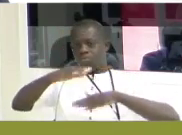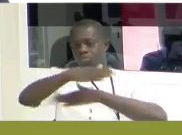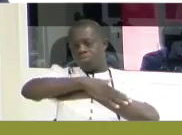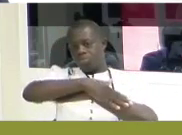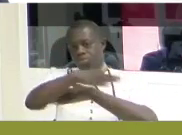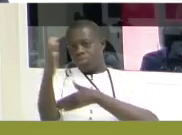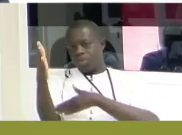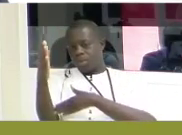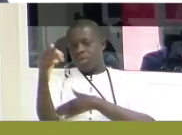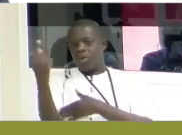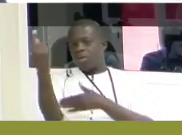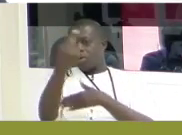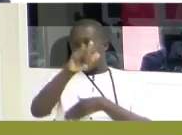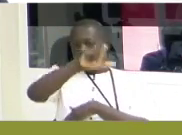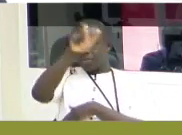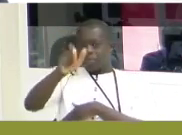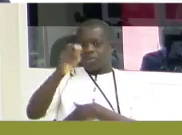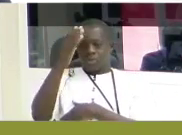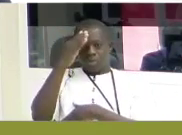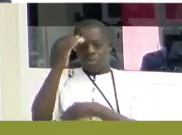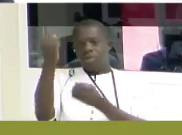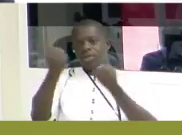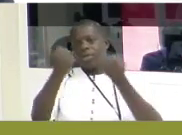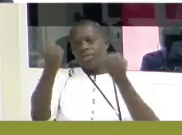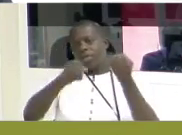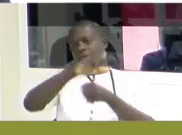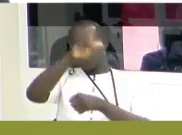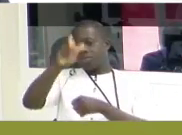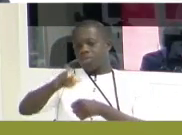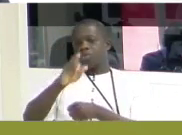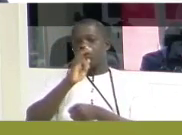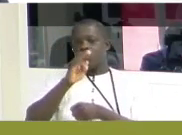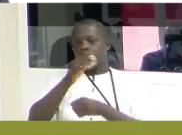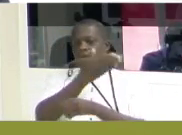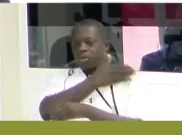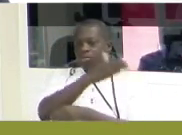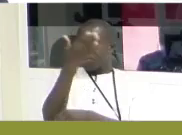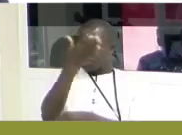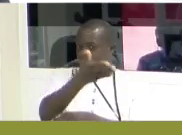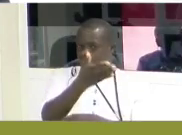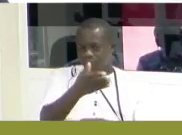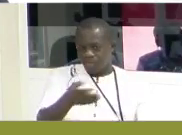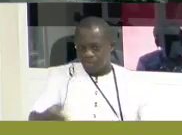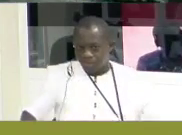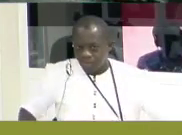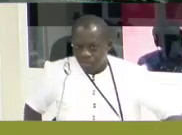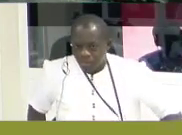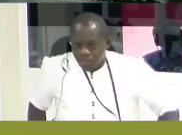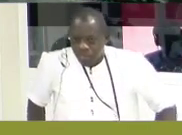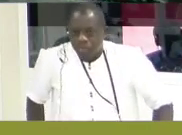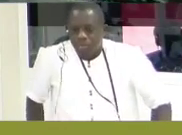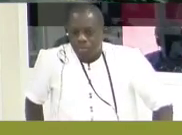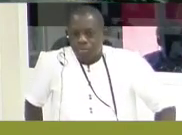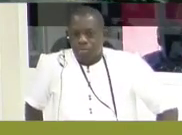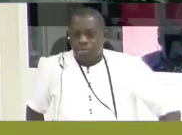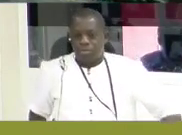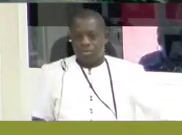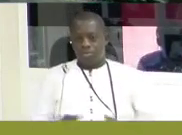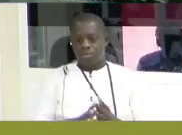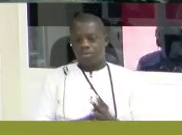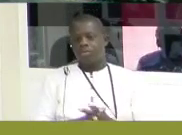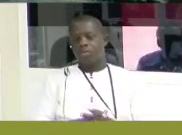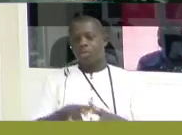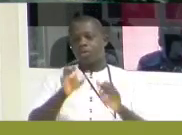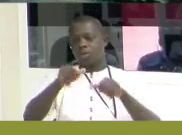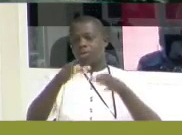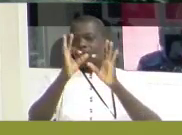The only person who knew I was there was the driver who dropped me there. And you were taken to the cells. Can you just describe where these cells were